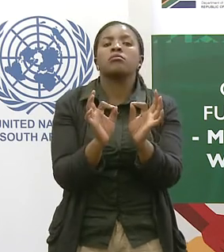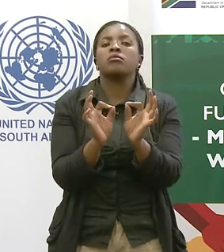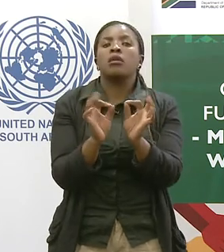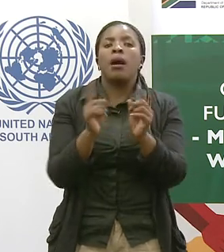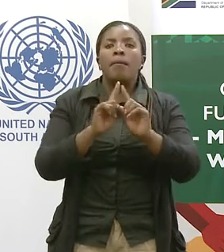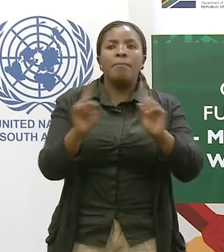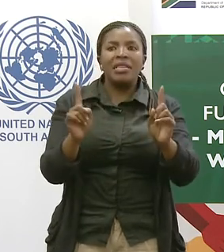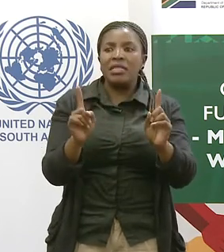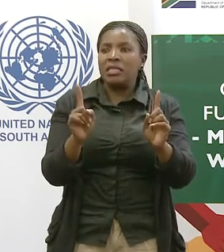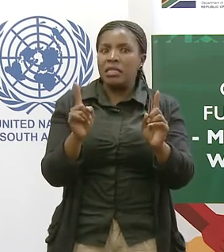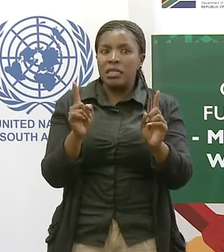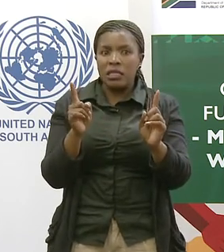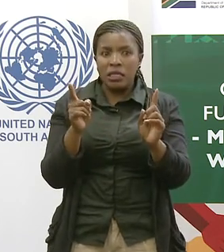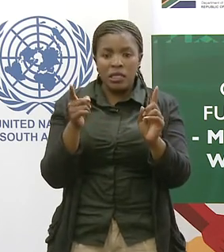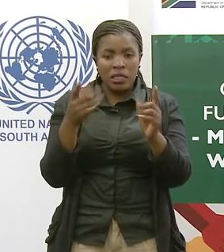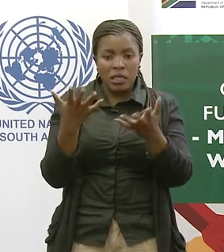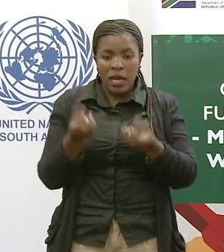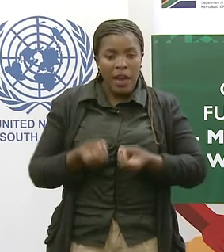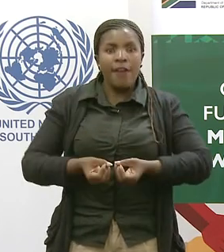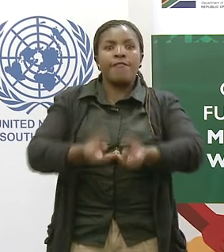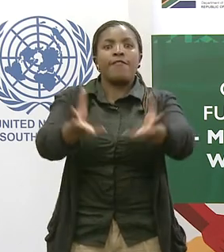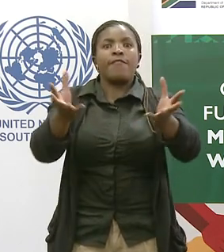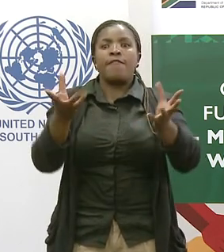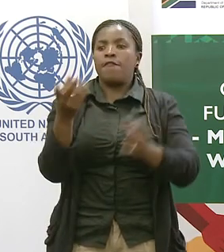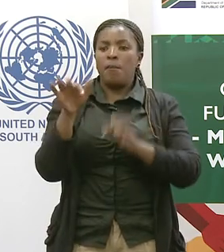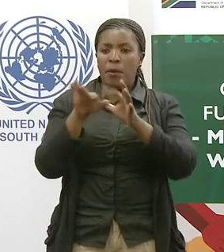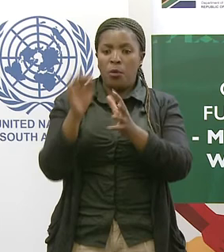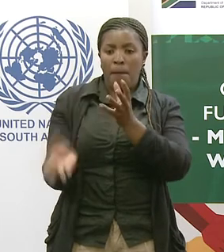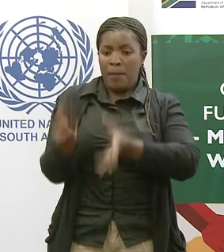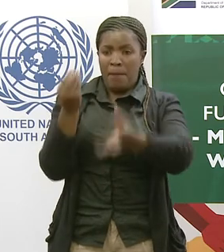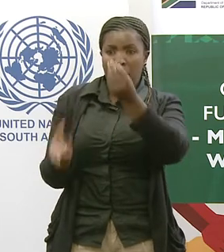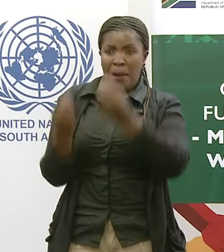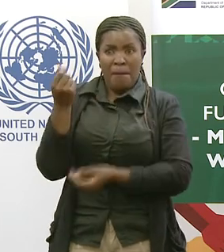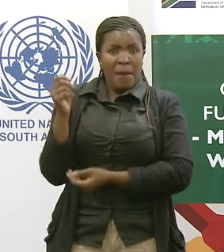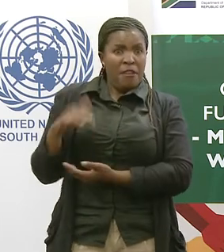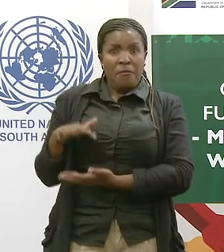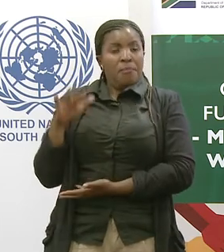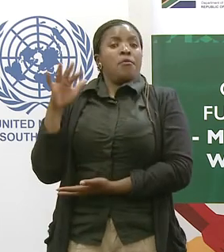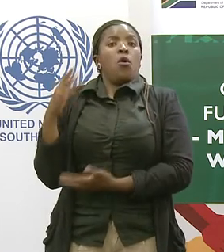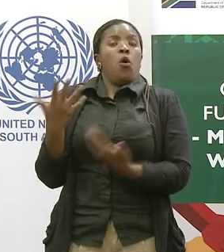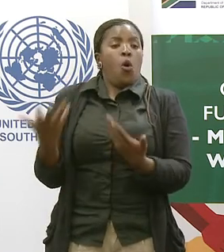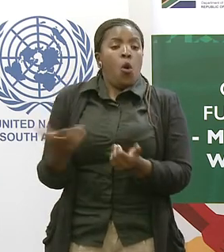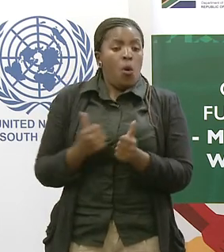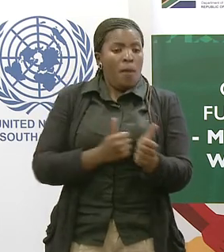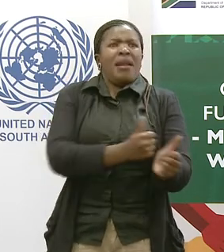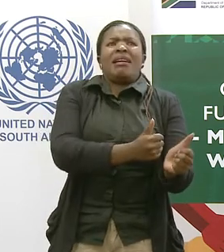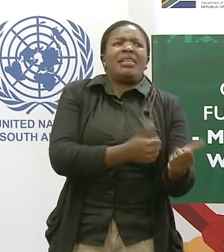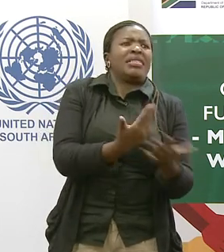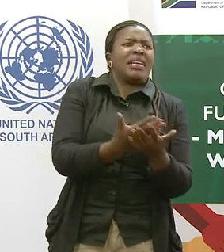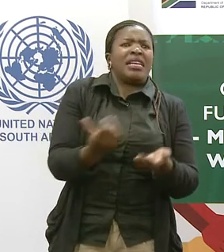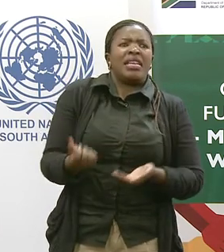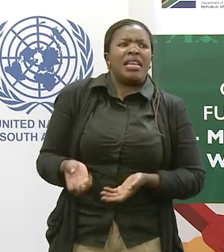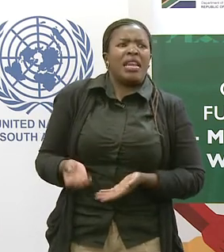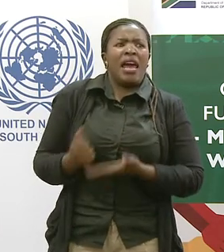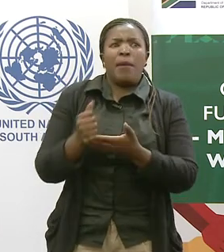the millionaires that the Deputy Minister was talking about. Compliance is not going to produce, as a young